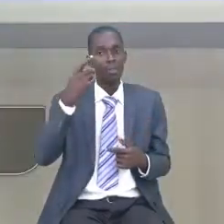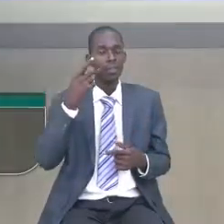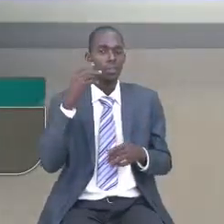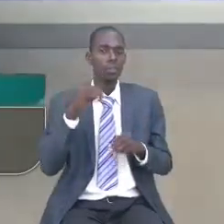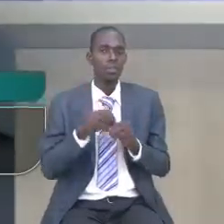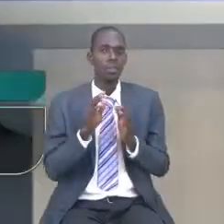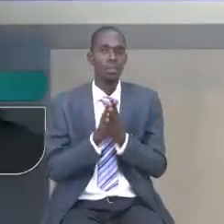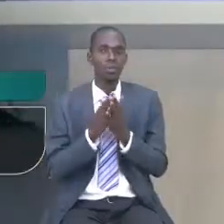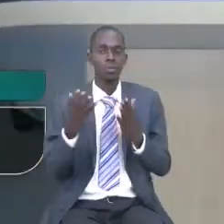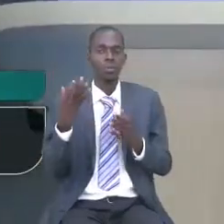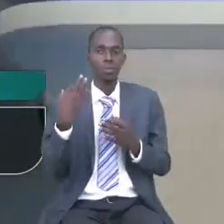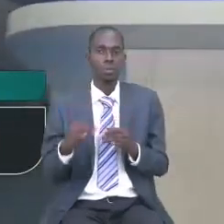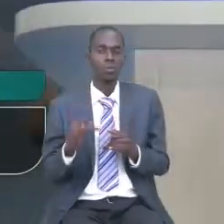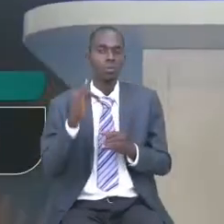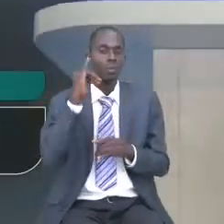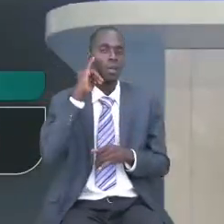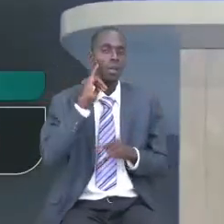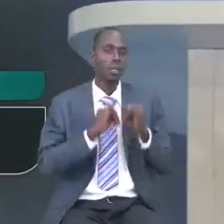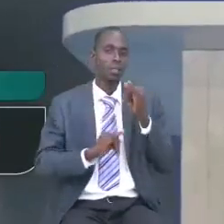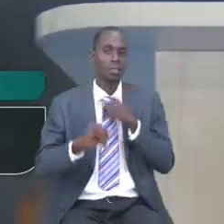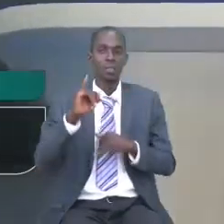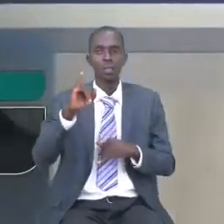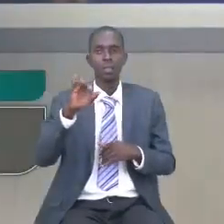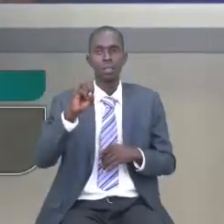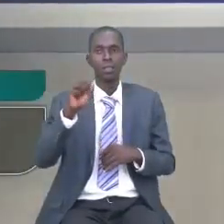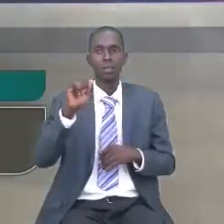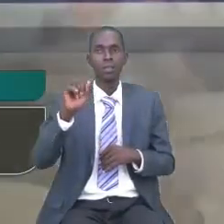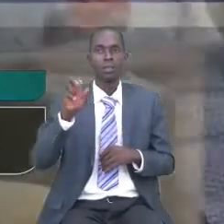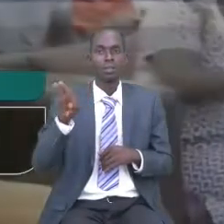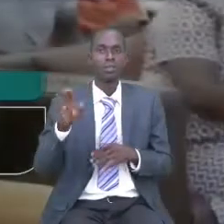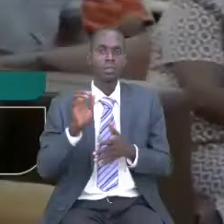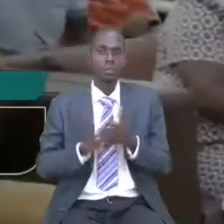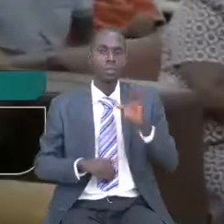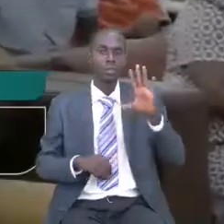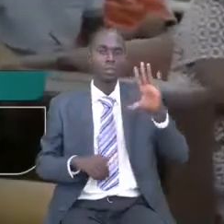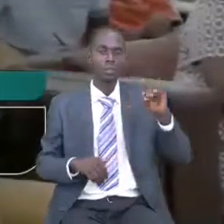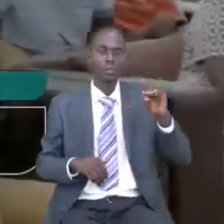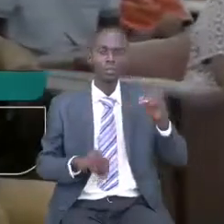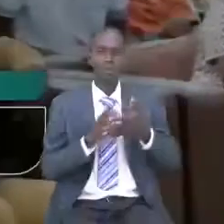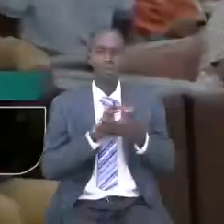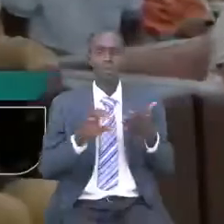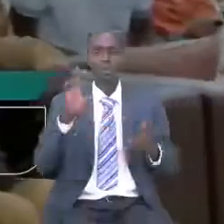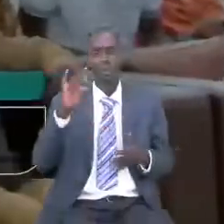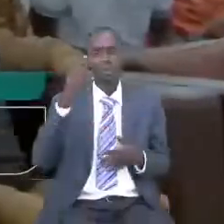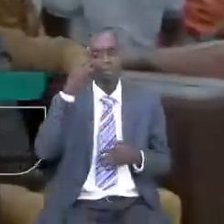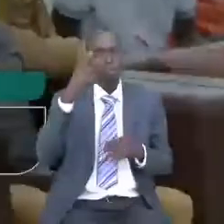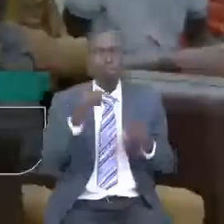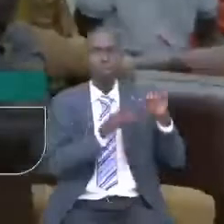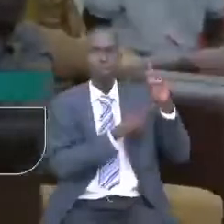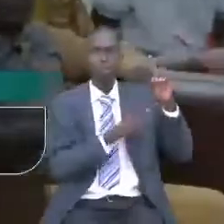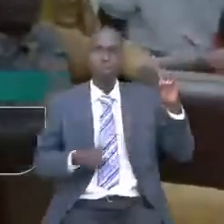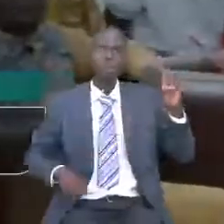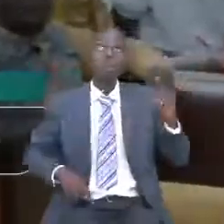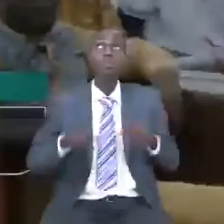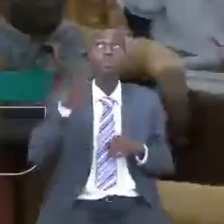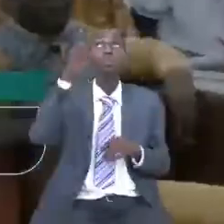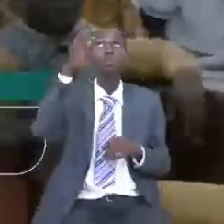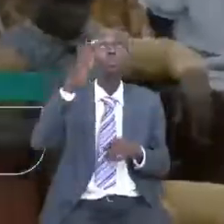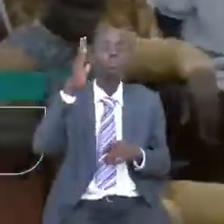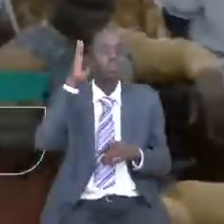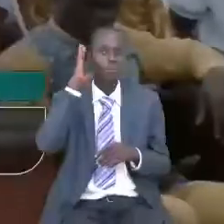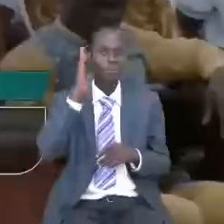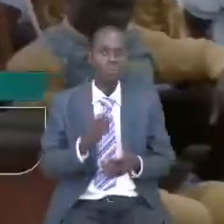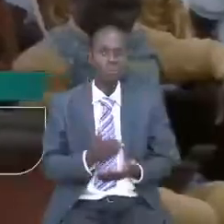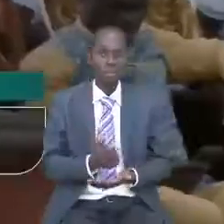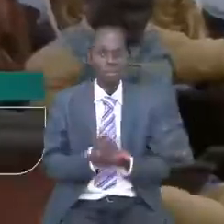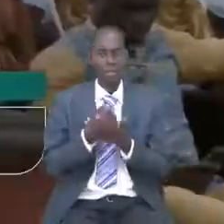from verse 7. Isaiah chapter 50, verse 7. For the Lord God will help